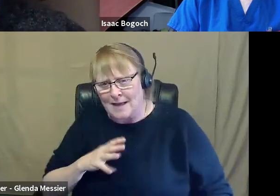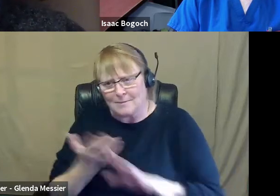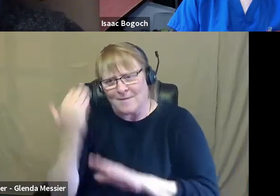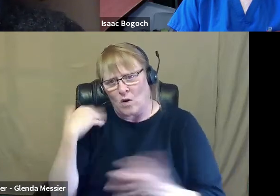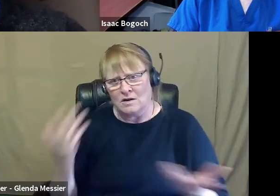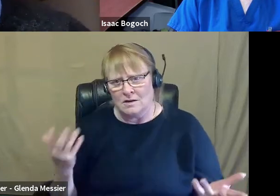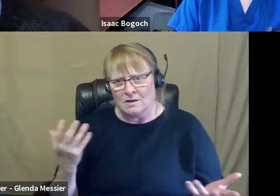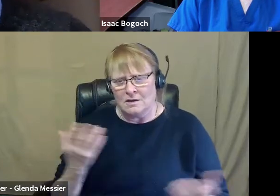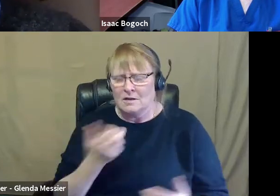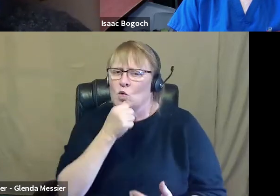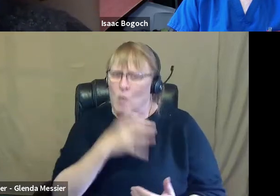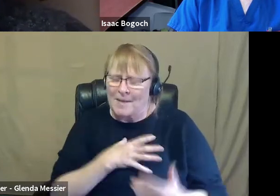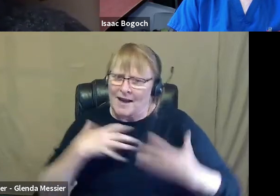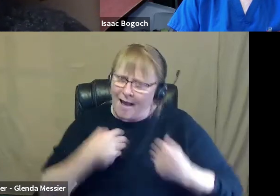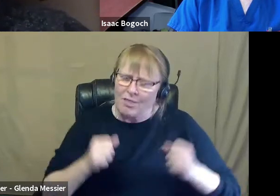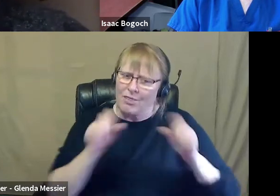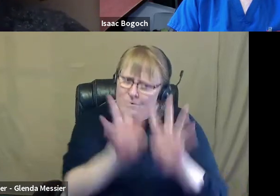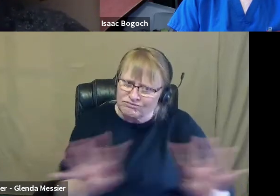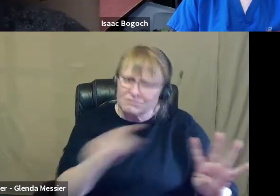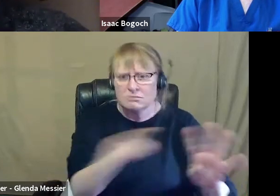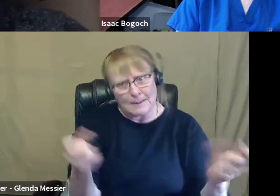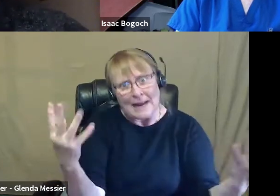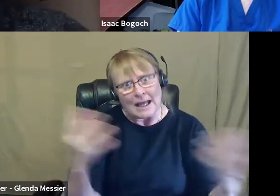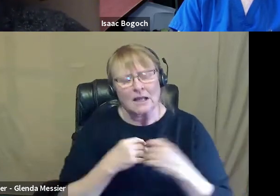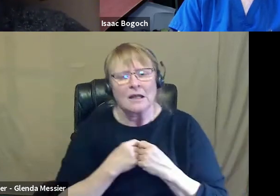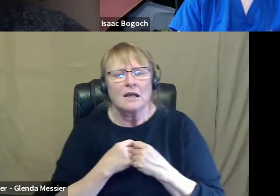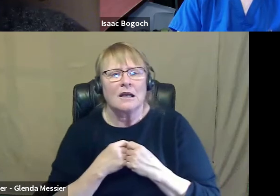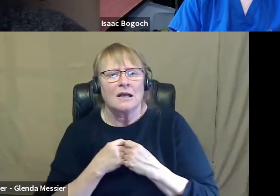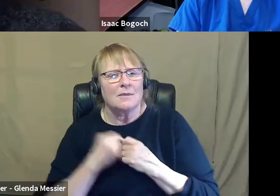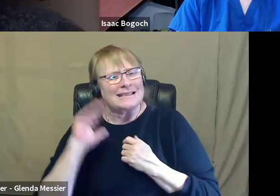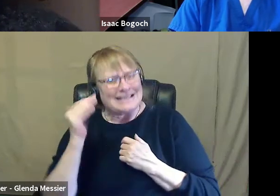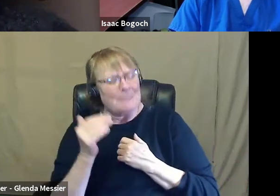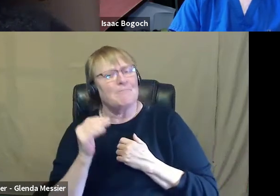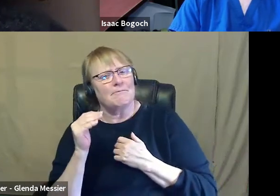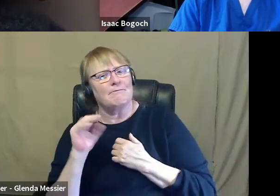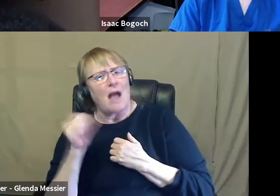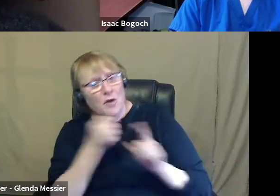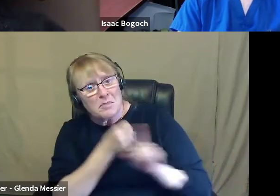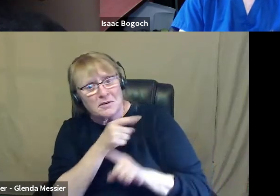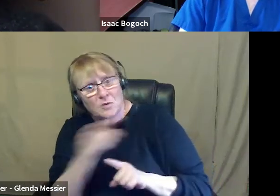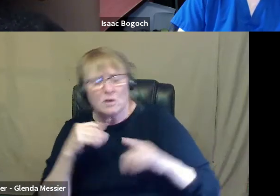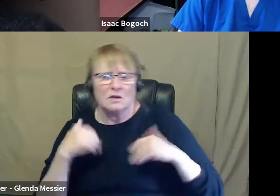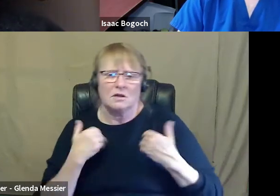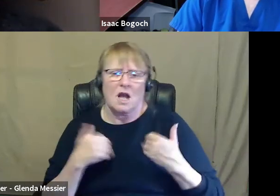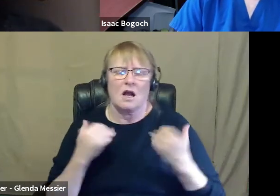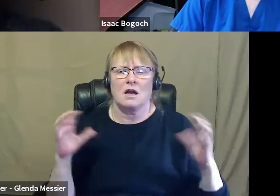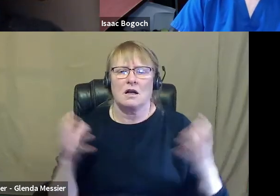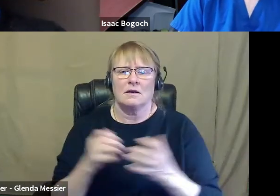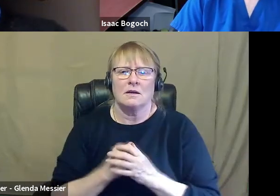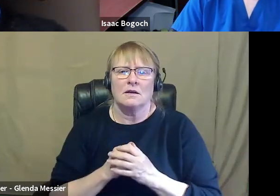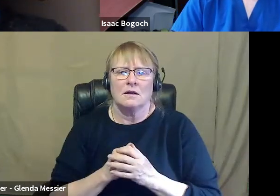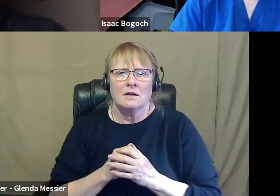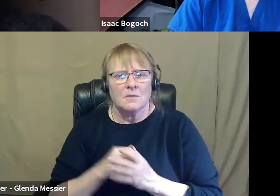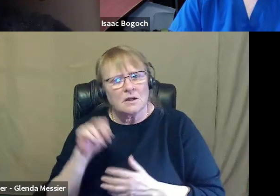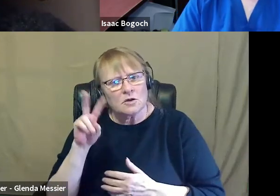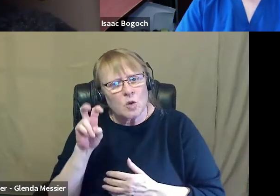are overrepresented in the healthcare sector, but it does seem to be more common in young people. Now, the number that, if you do the math, 222